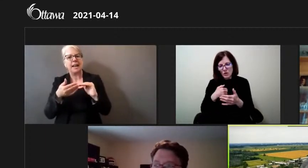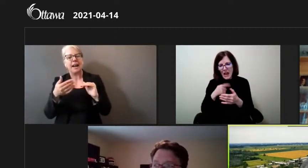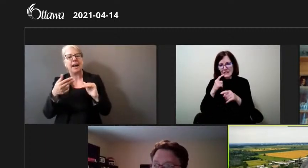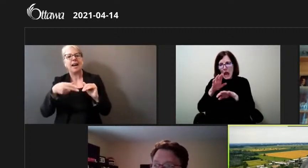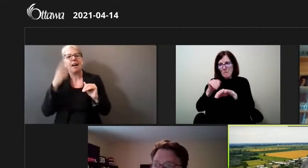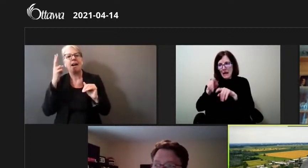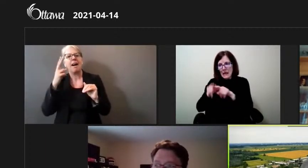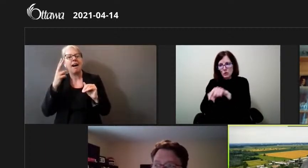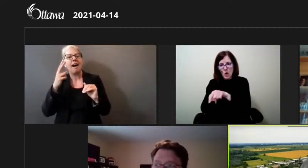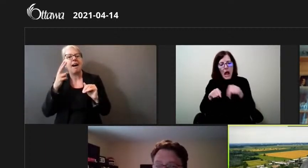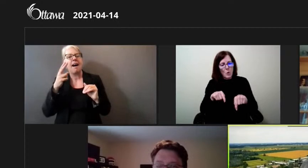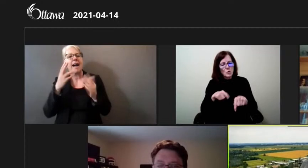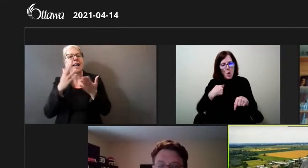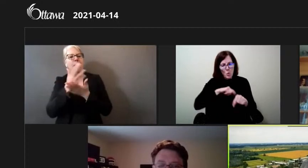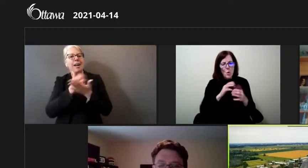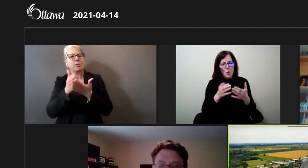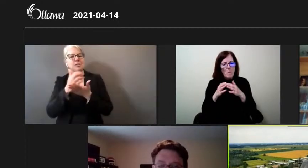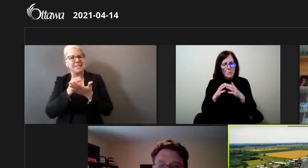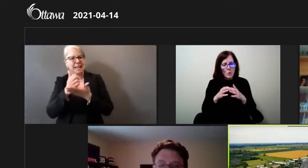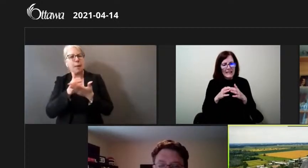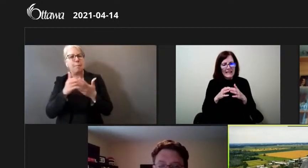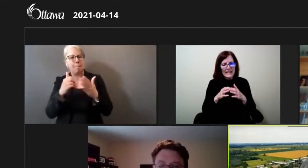household income